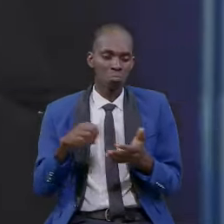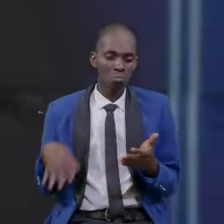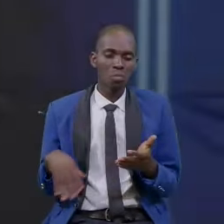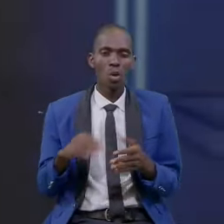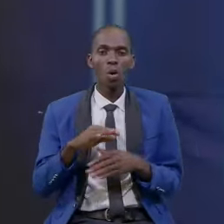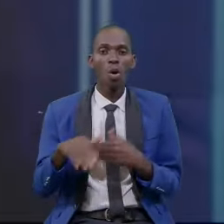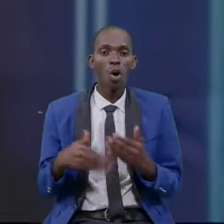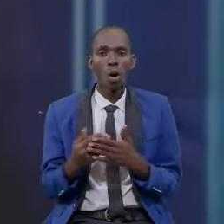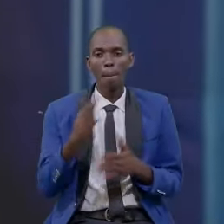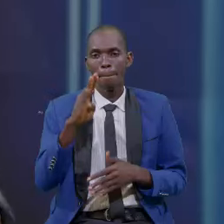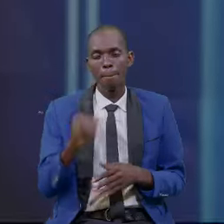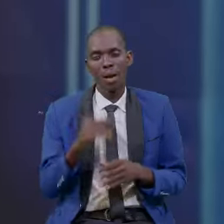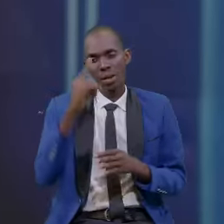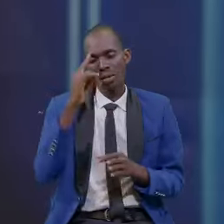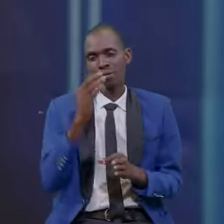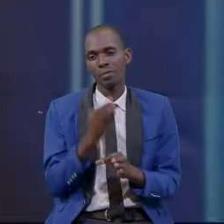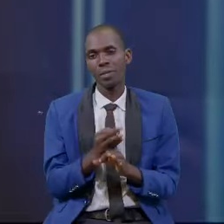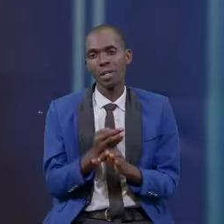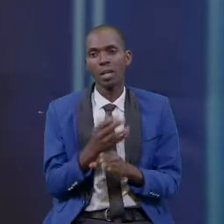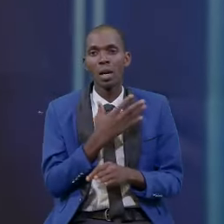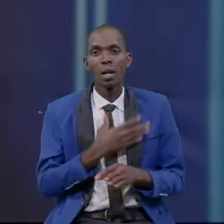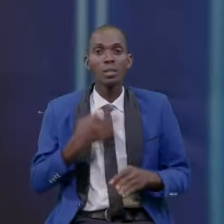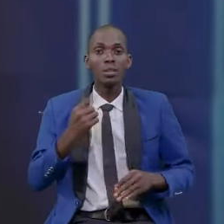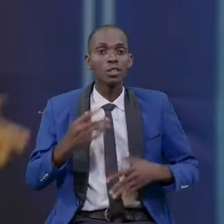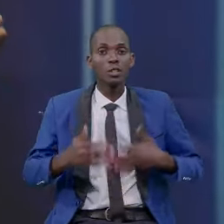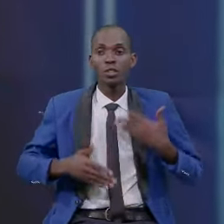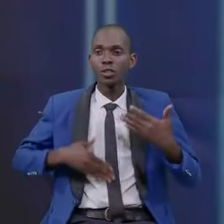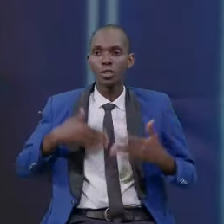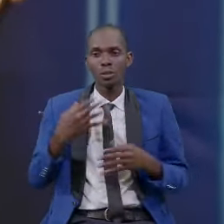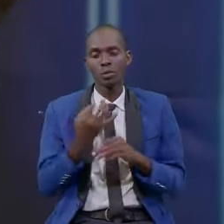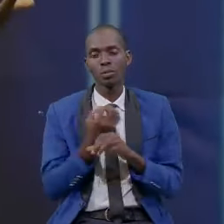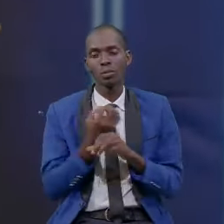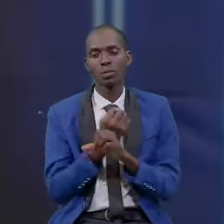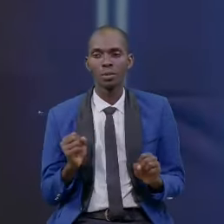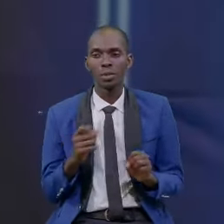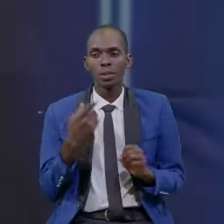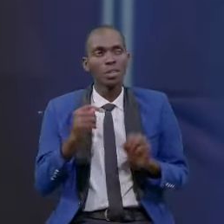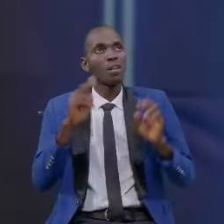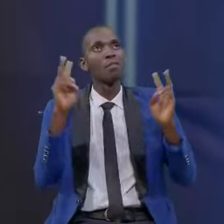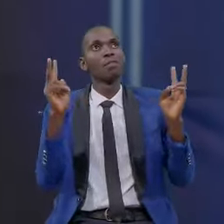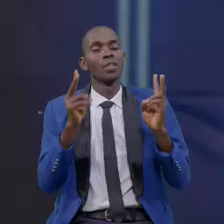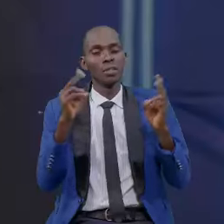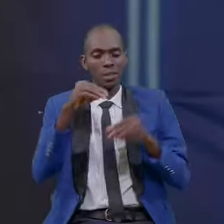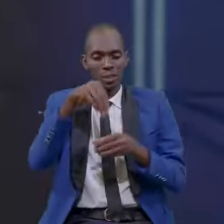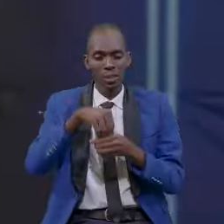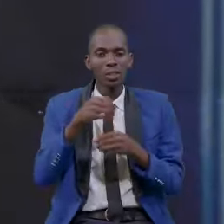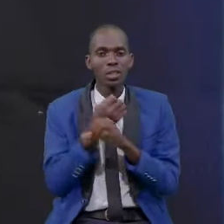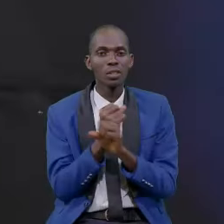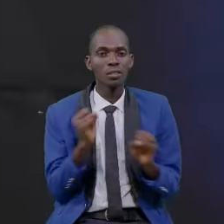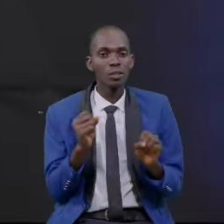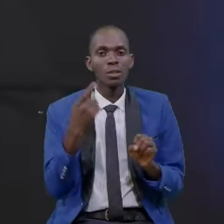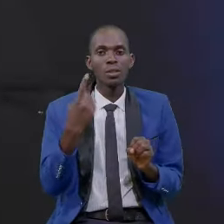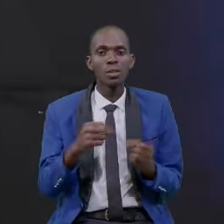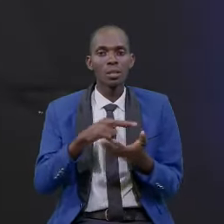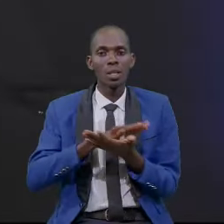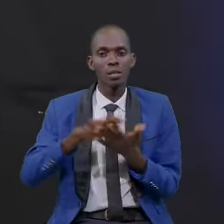by faith. And the joy of salvation, the victory in salvation, the